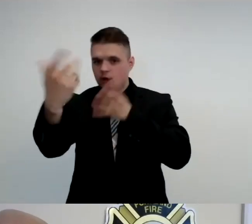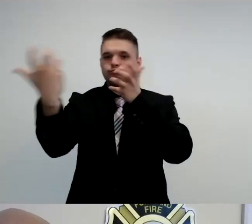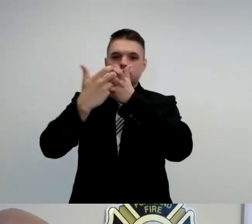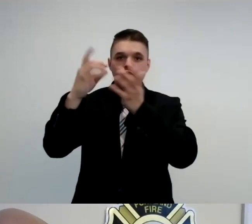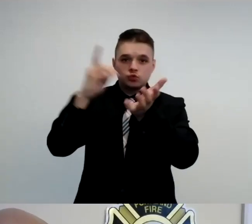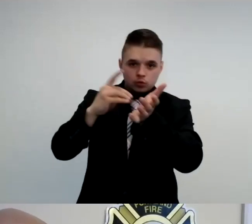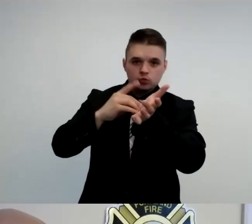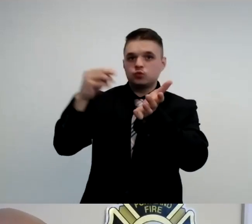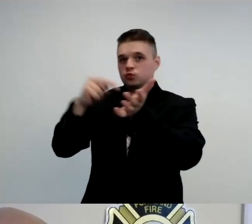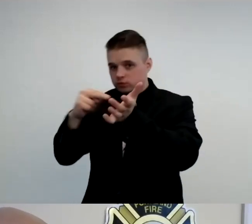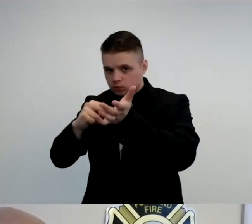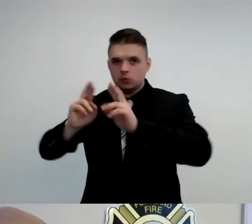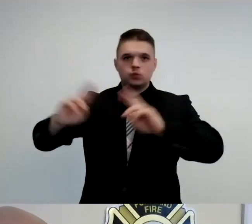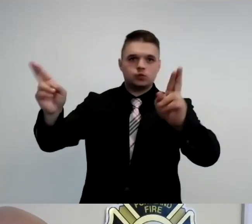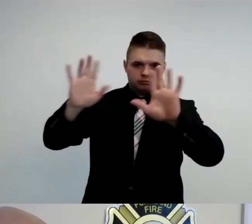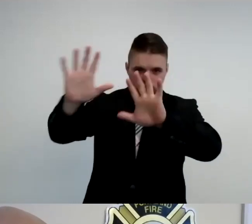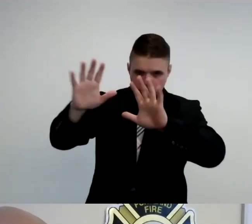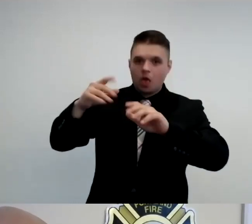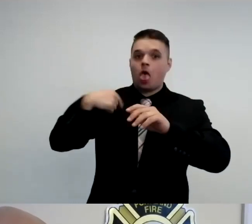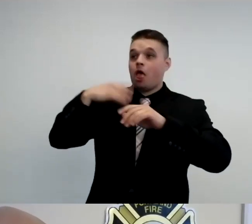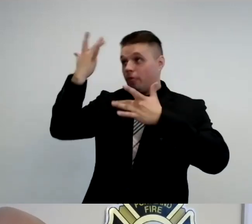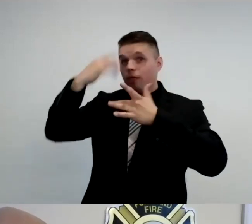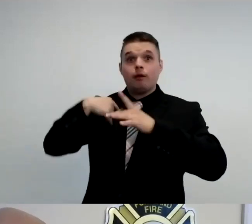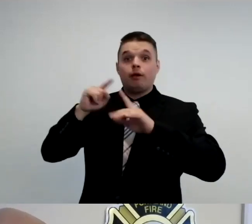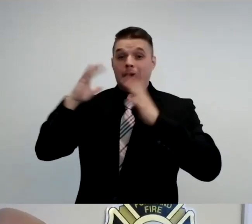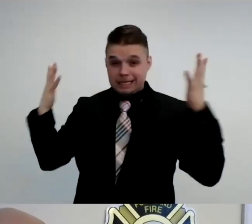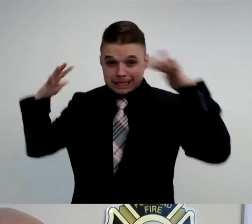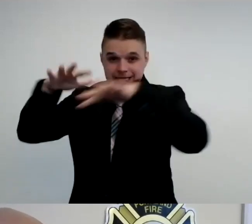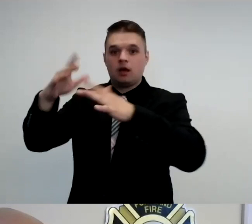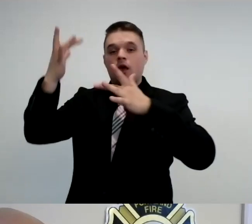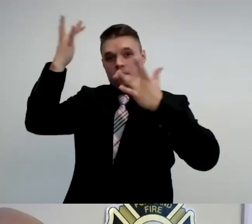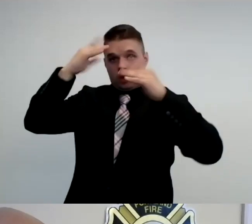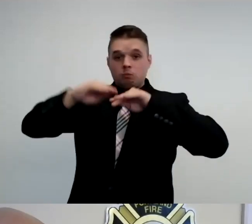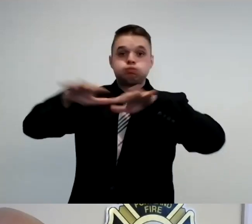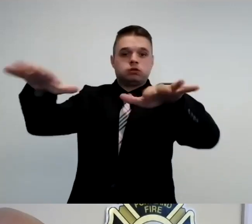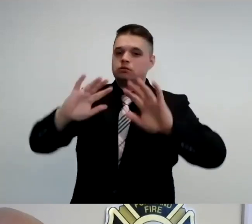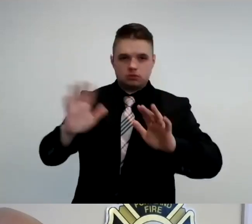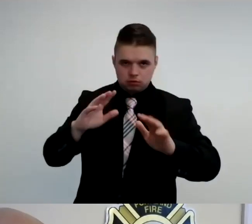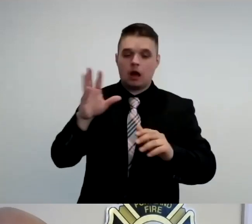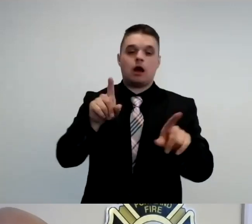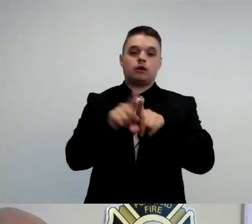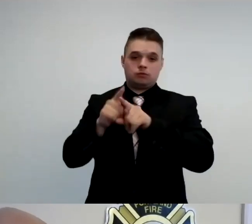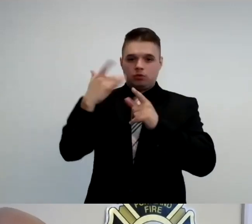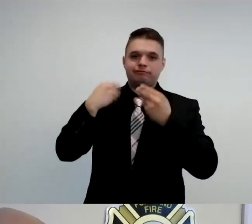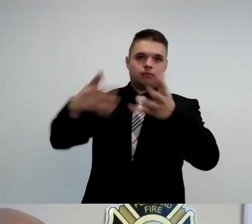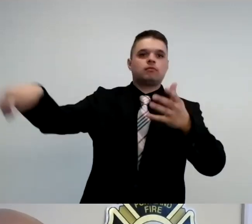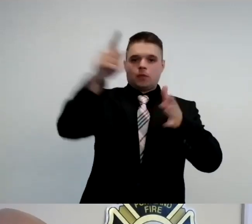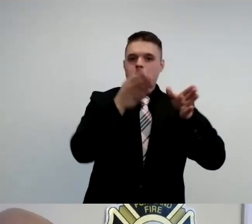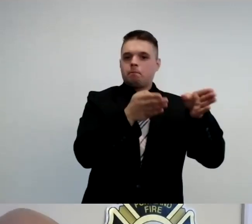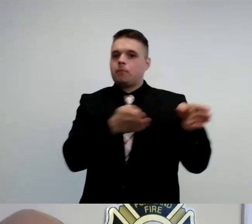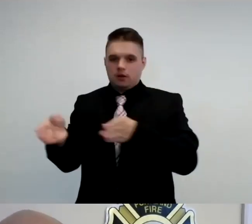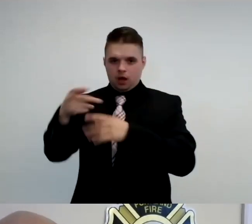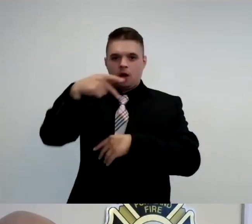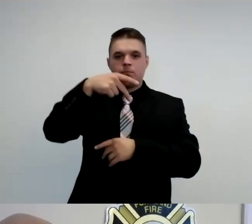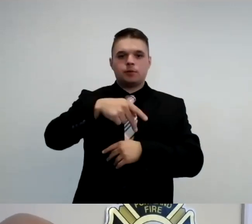professionals, ensuring they have access to the PPE that they need. Before I introduce the next speaker, I'd like to just say that these are rough times